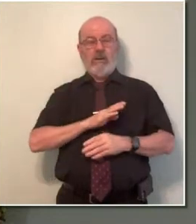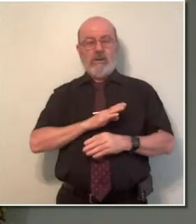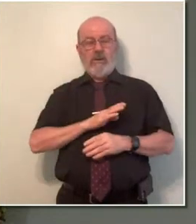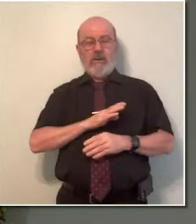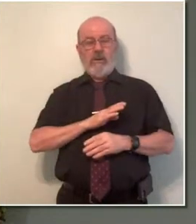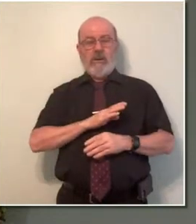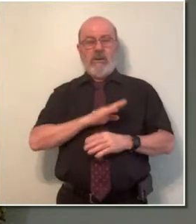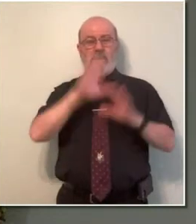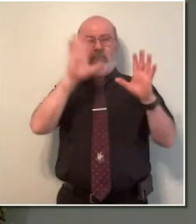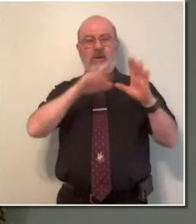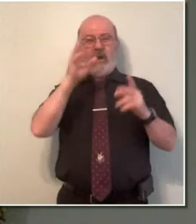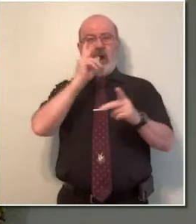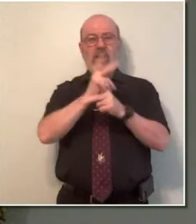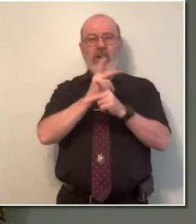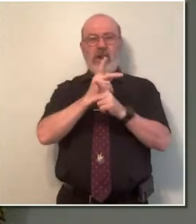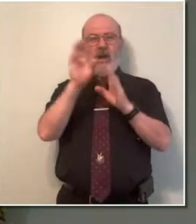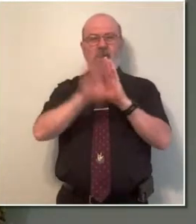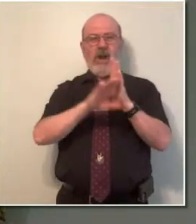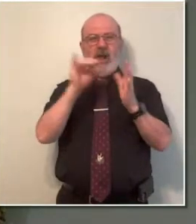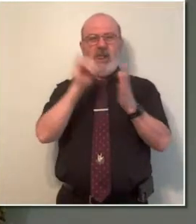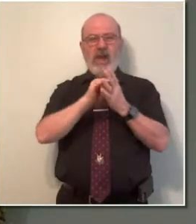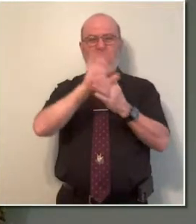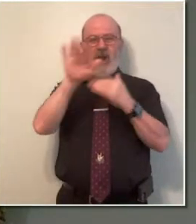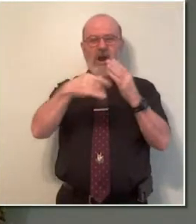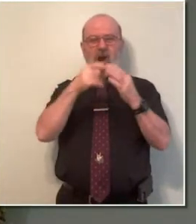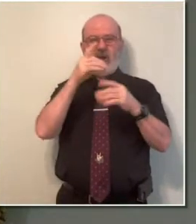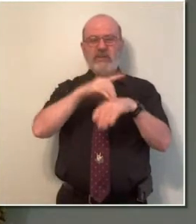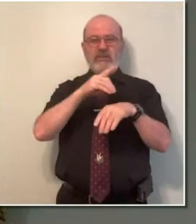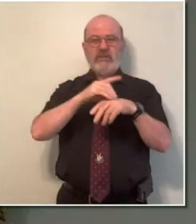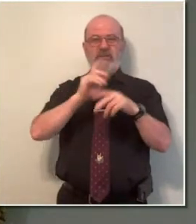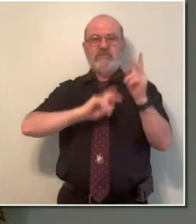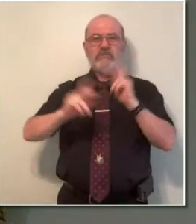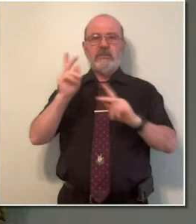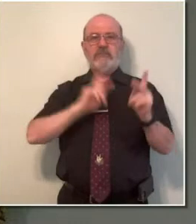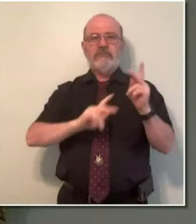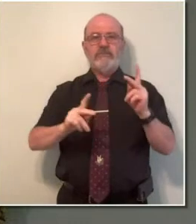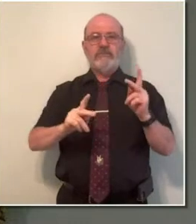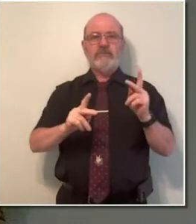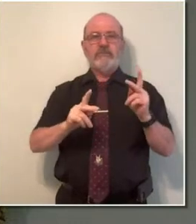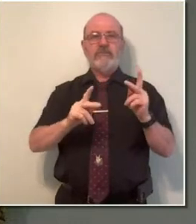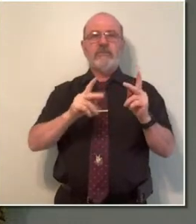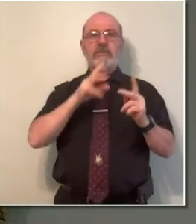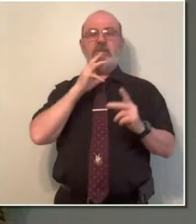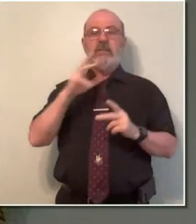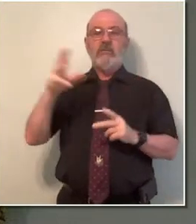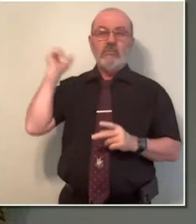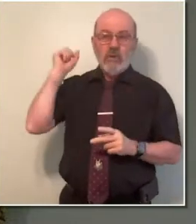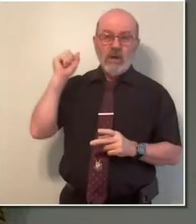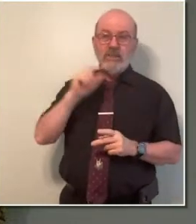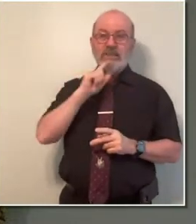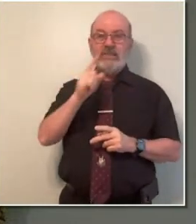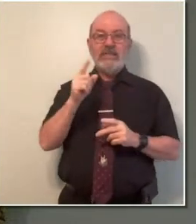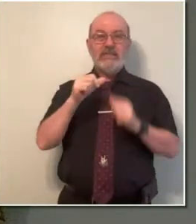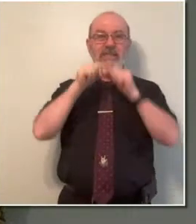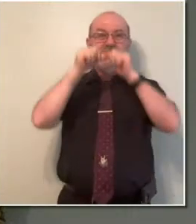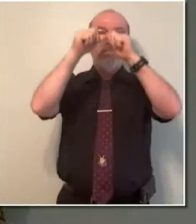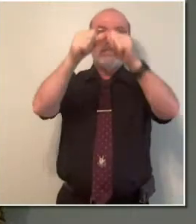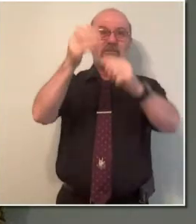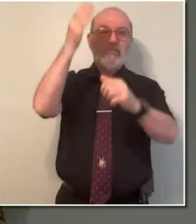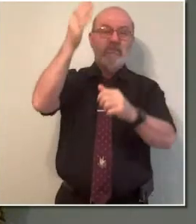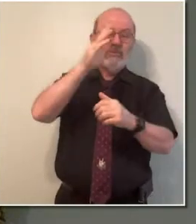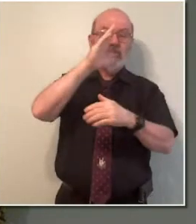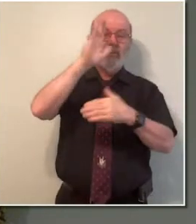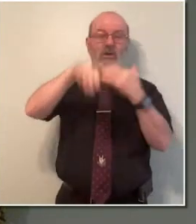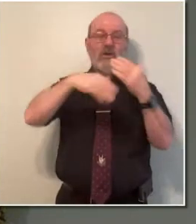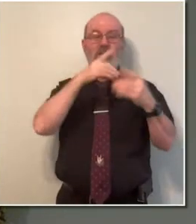God and keep his commandments. That's the whole duty of man. It was, it is, and it will continue to be the whole duty of